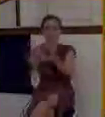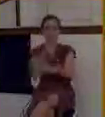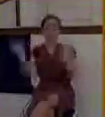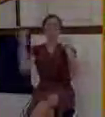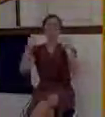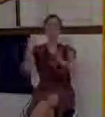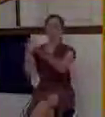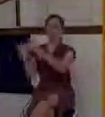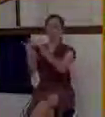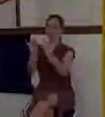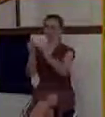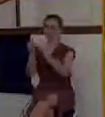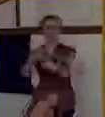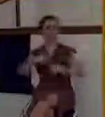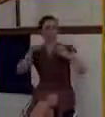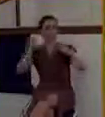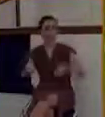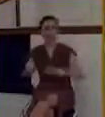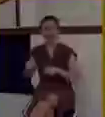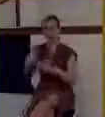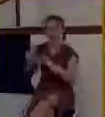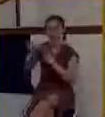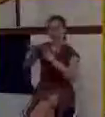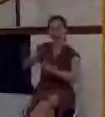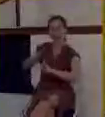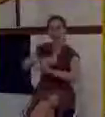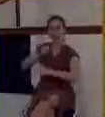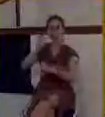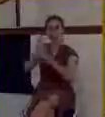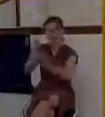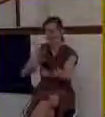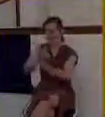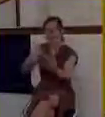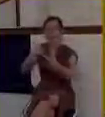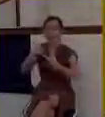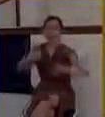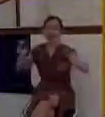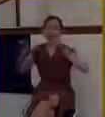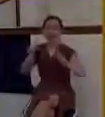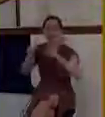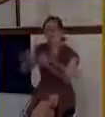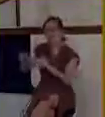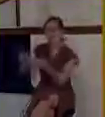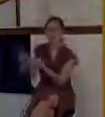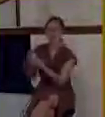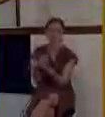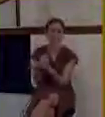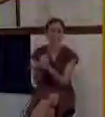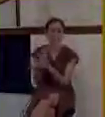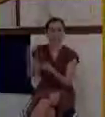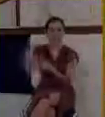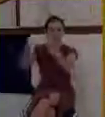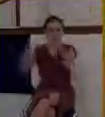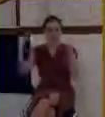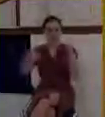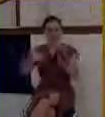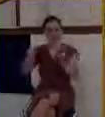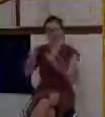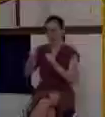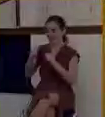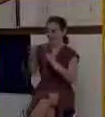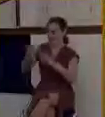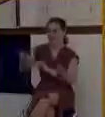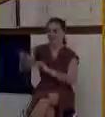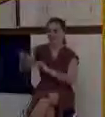be able to love my wife perfectly in heaven. Finally, the way she deserves to be loved there in heaven. My love is less than